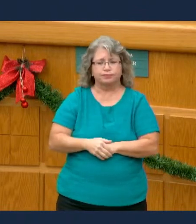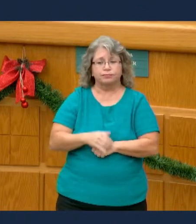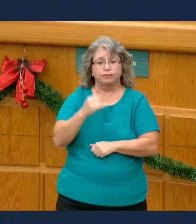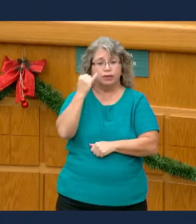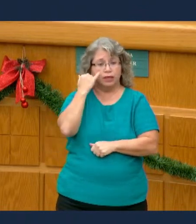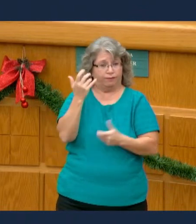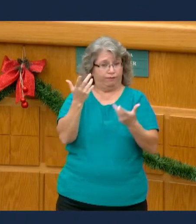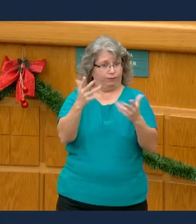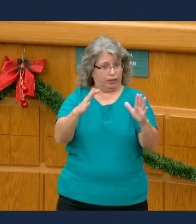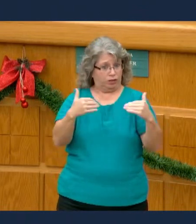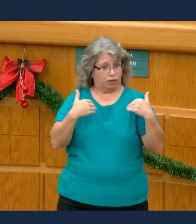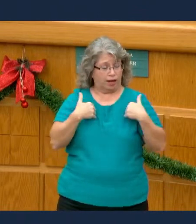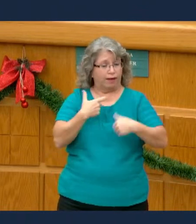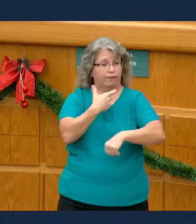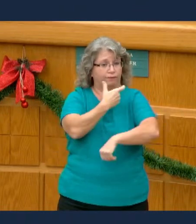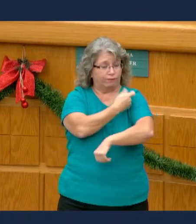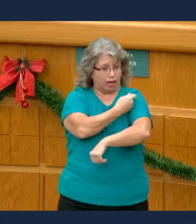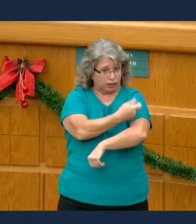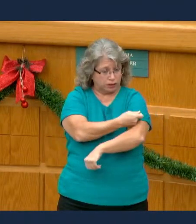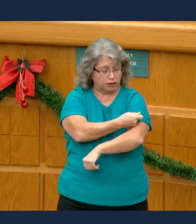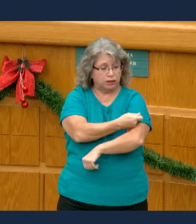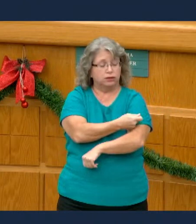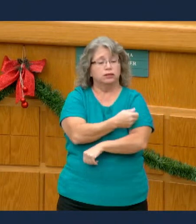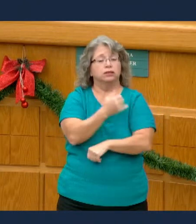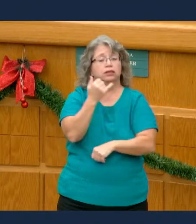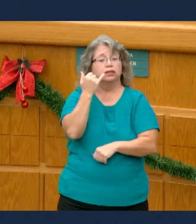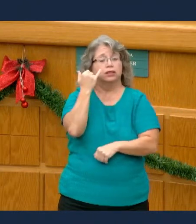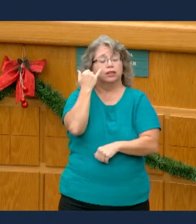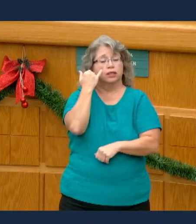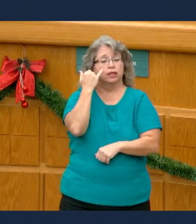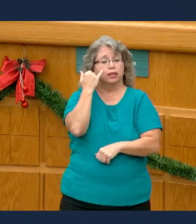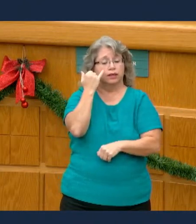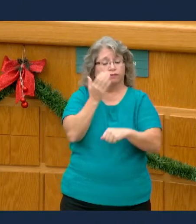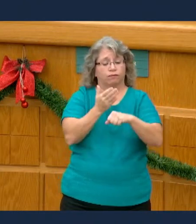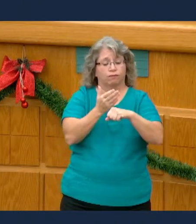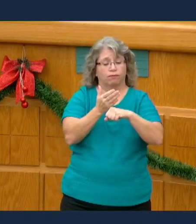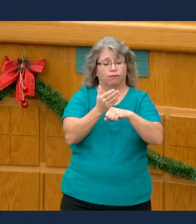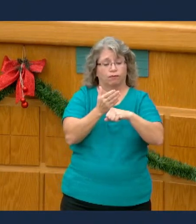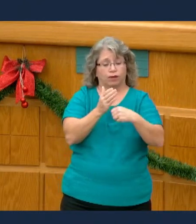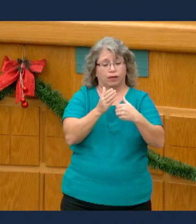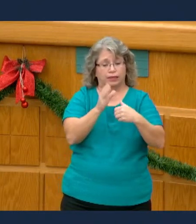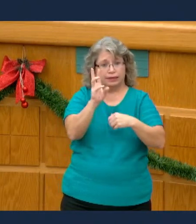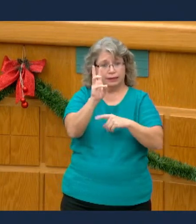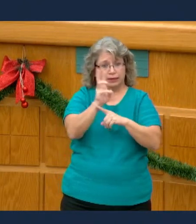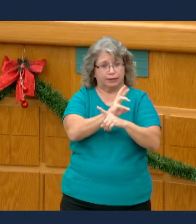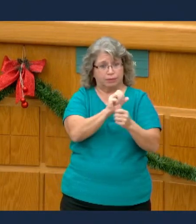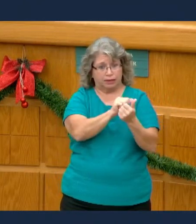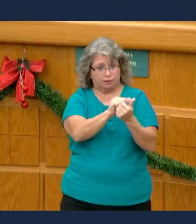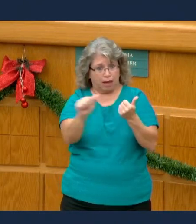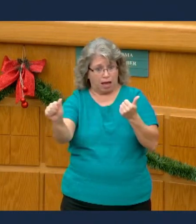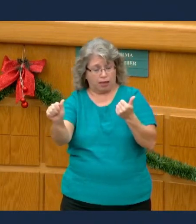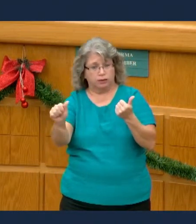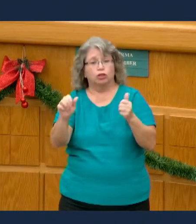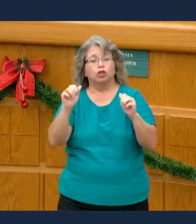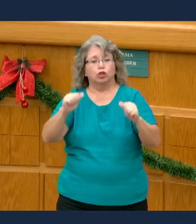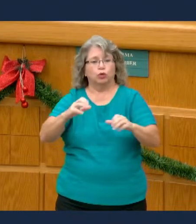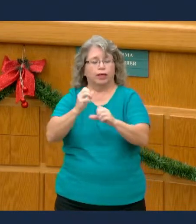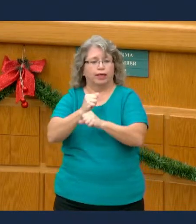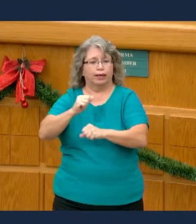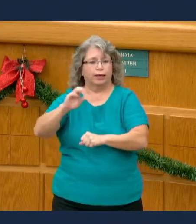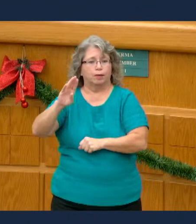remember, if it's been over 6 months, you can get your 3rd dose or your booster dose.